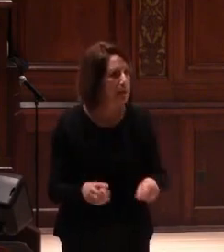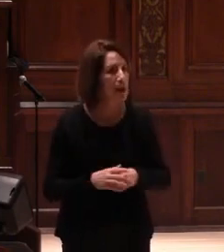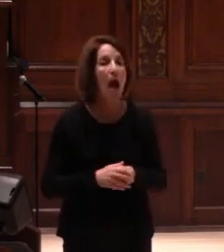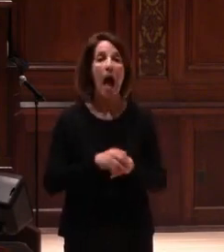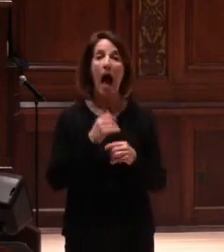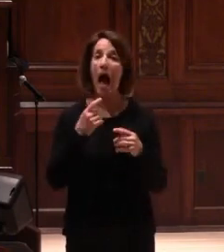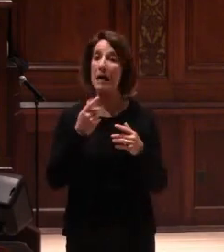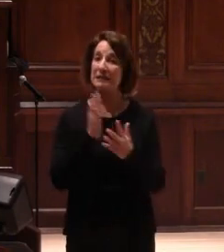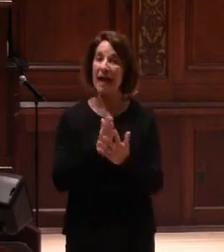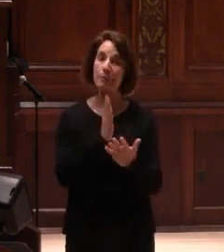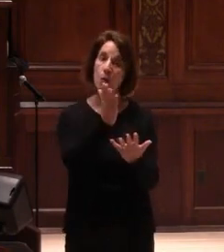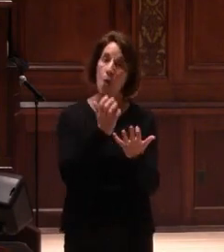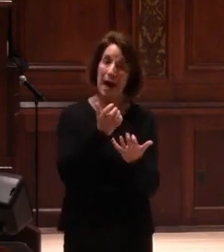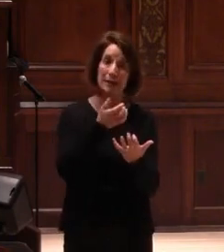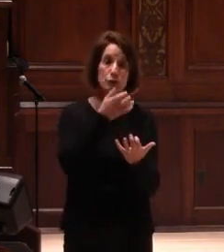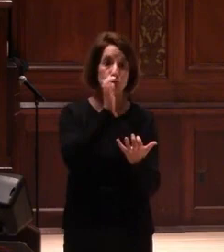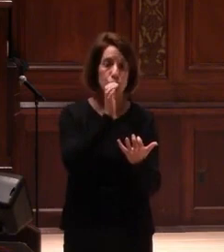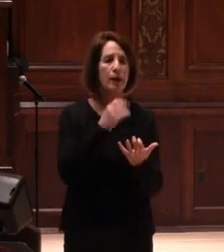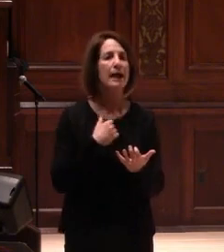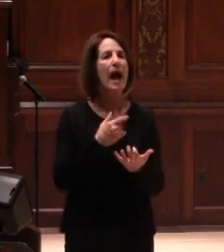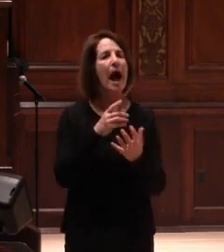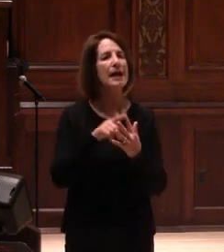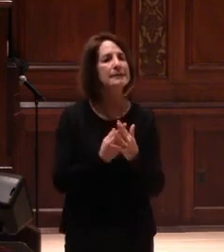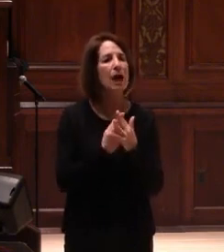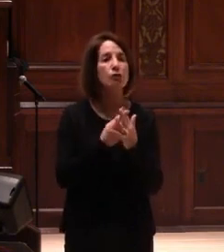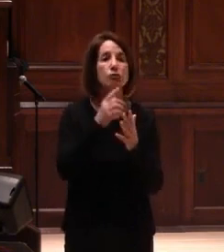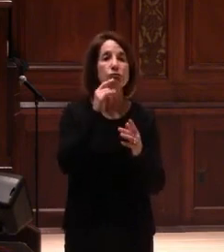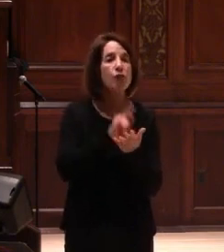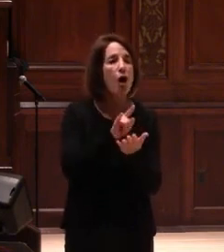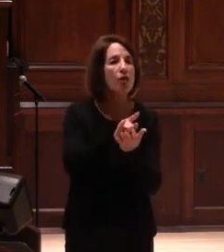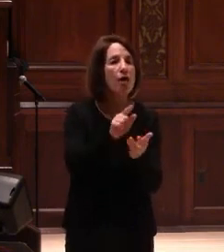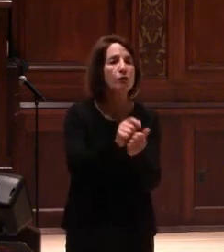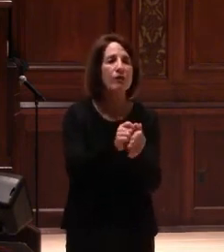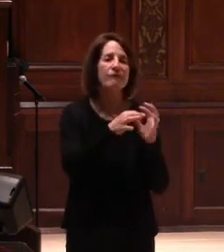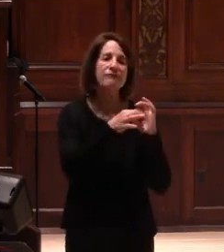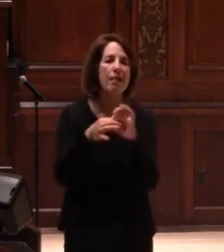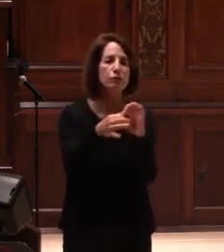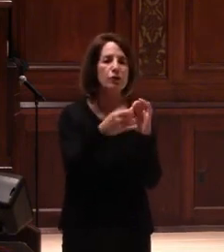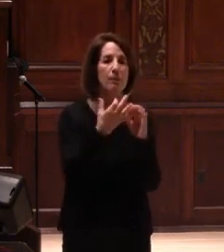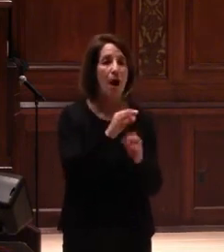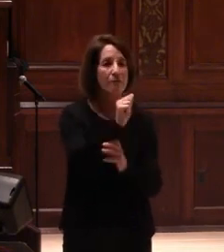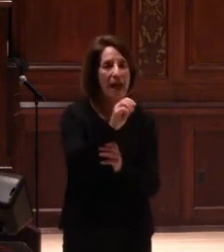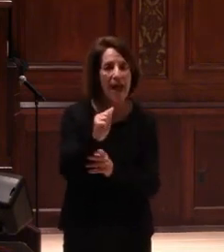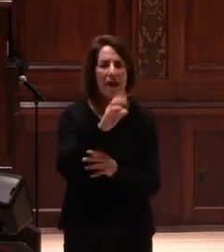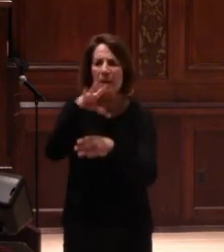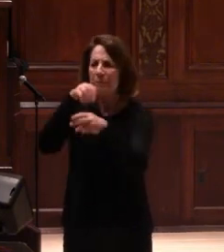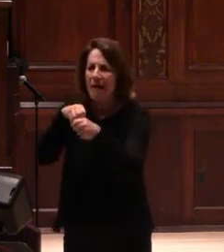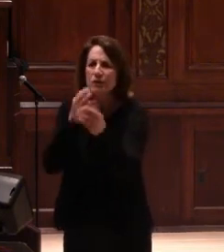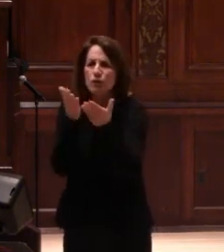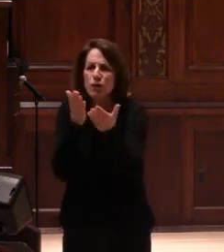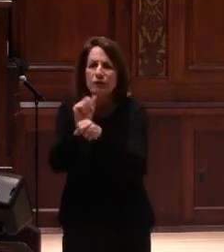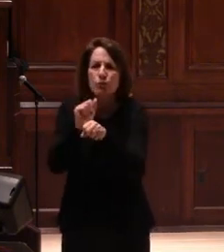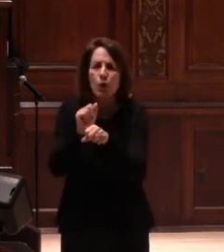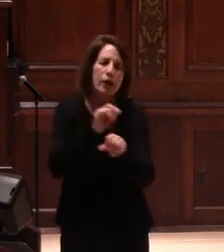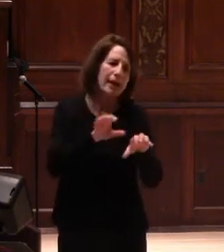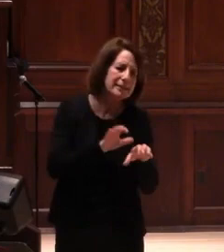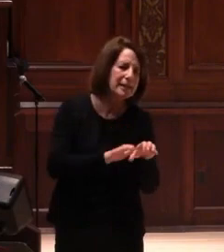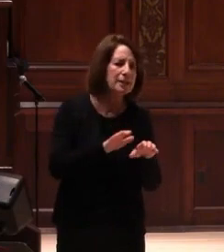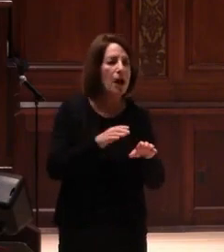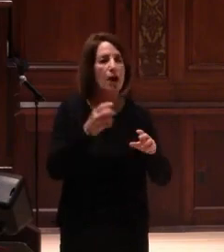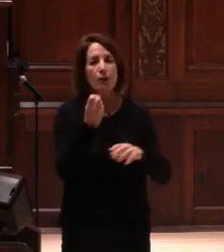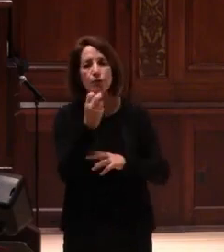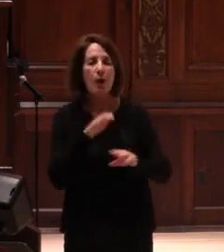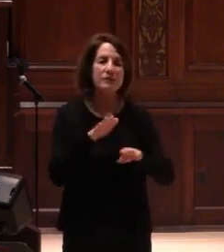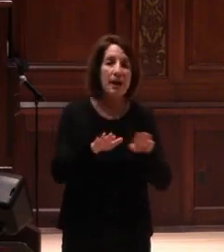to drink. I started to fall in love with the fellowship of AA. I became involved in service work, and I did the 12 steps, and I became a